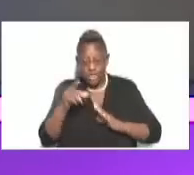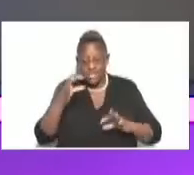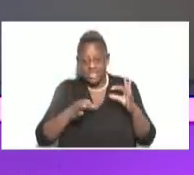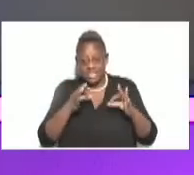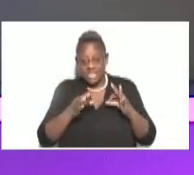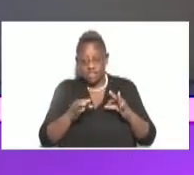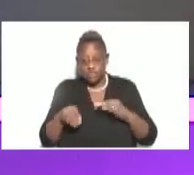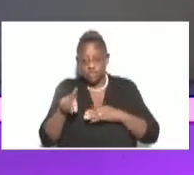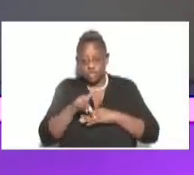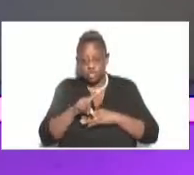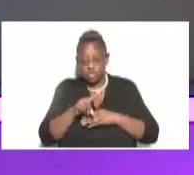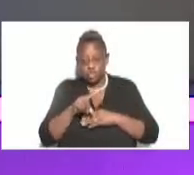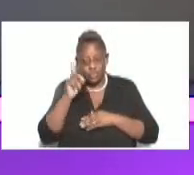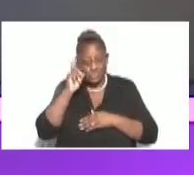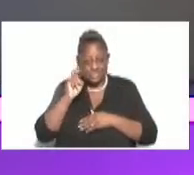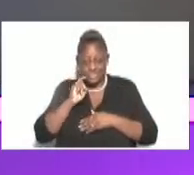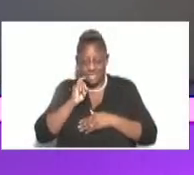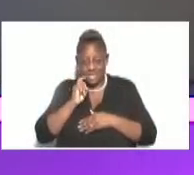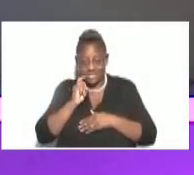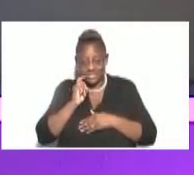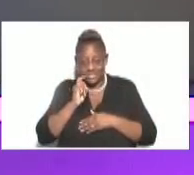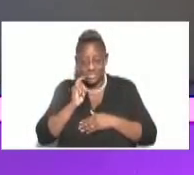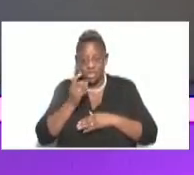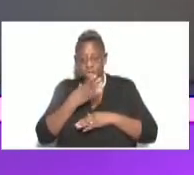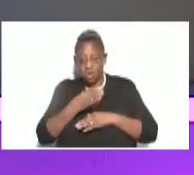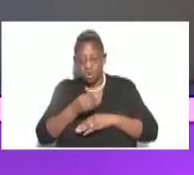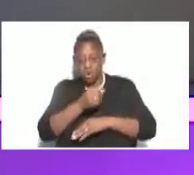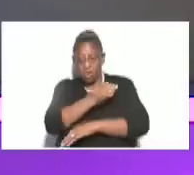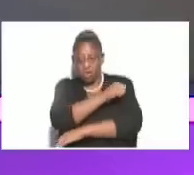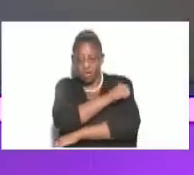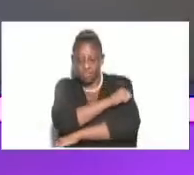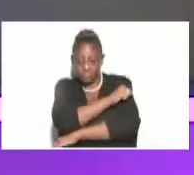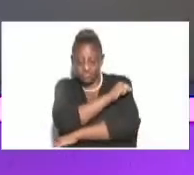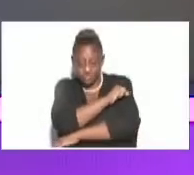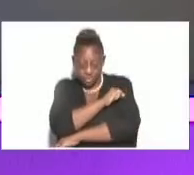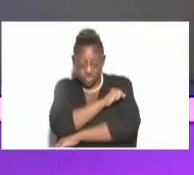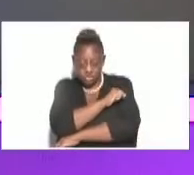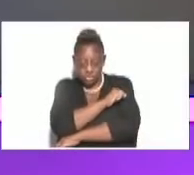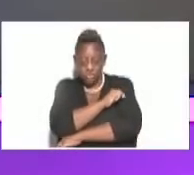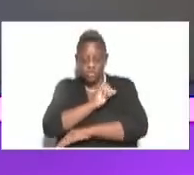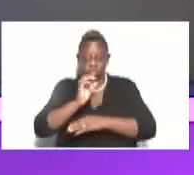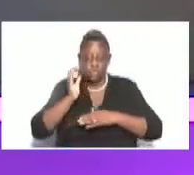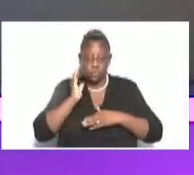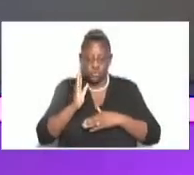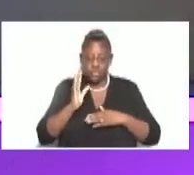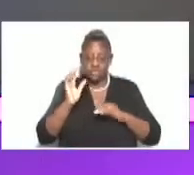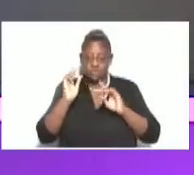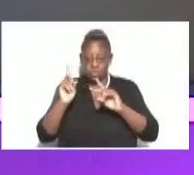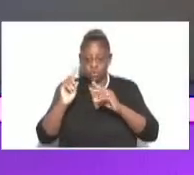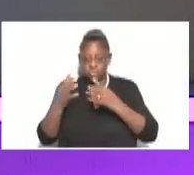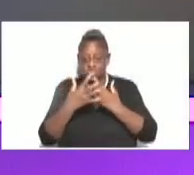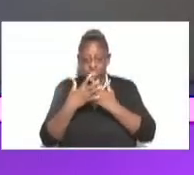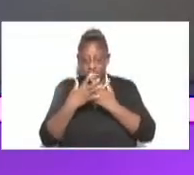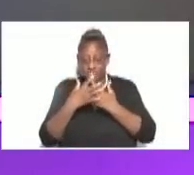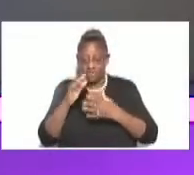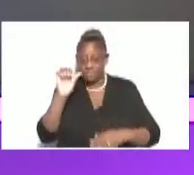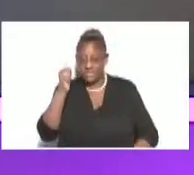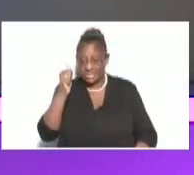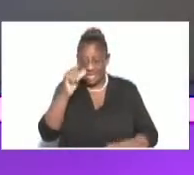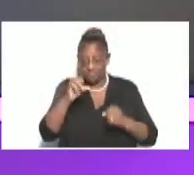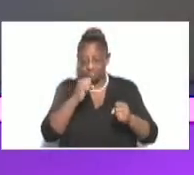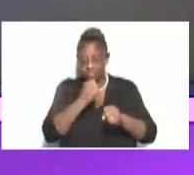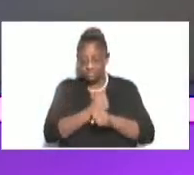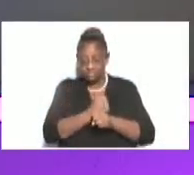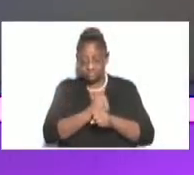and unlawfully causes abortion or miscarriage will be liable to imprisonment for 10